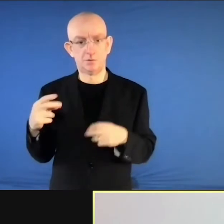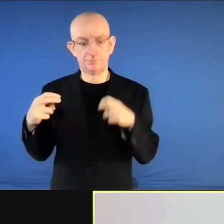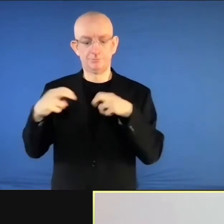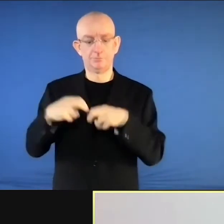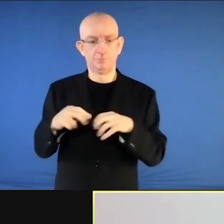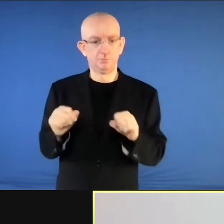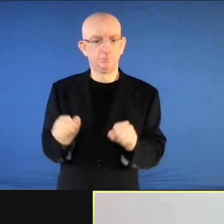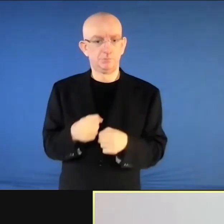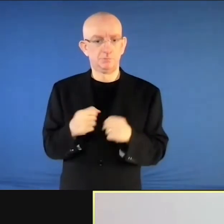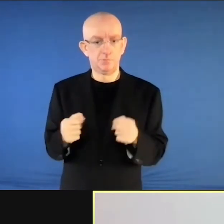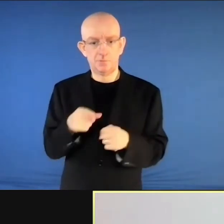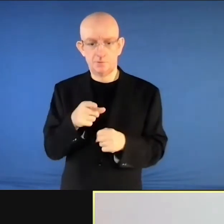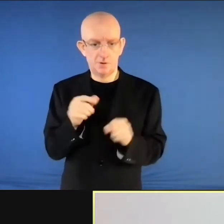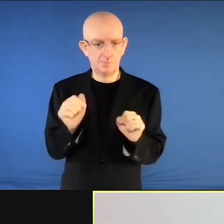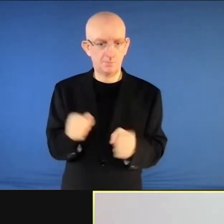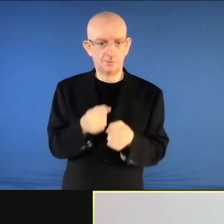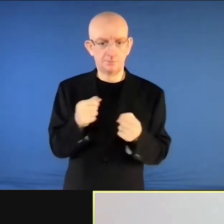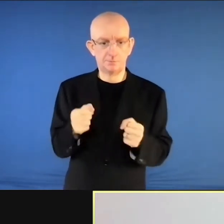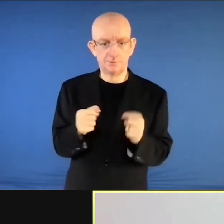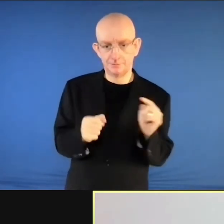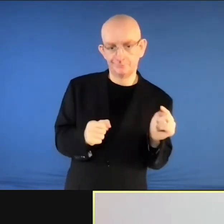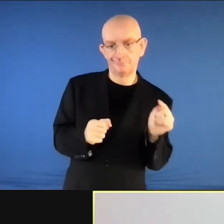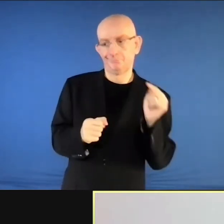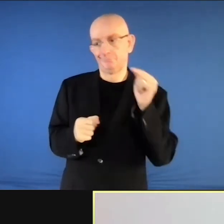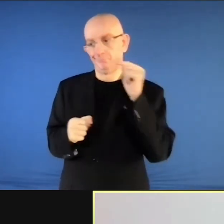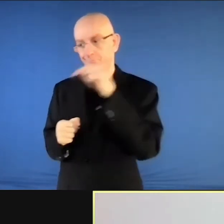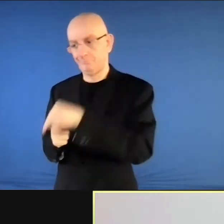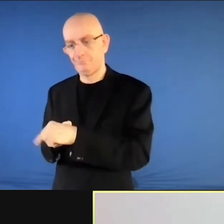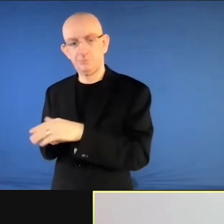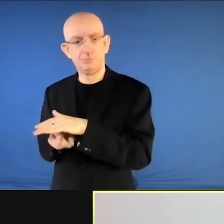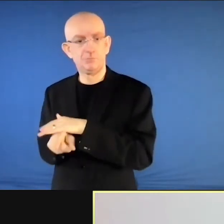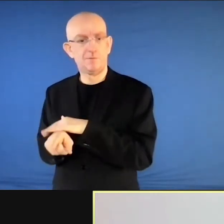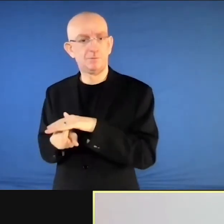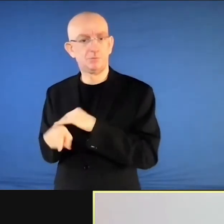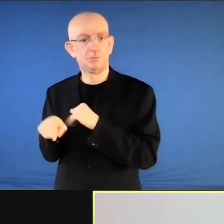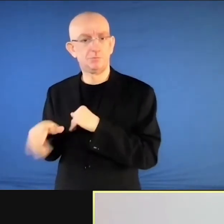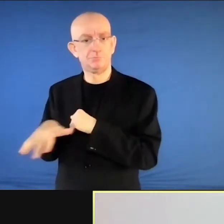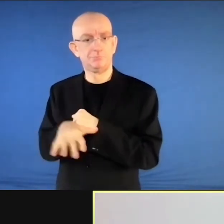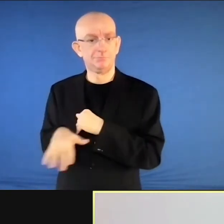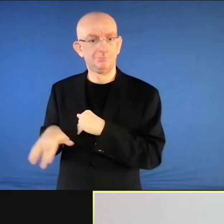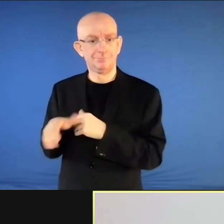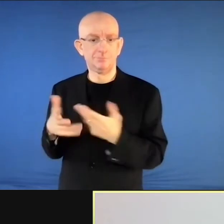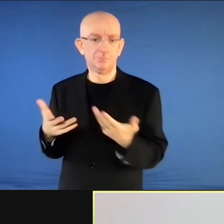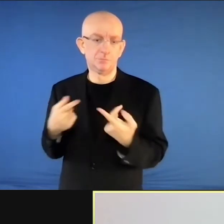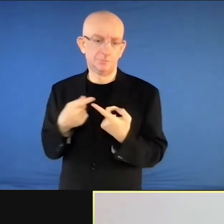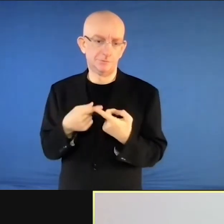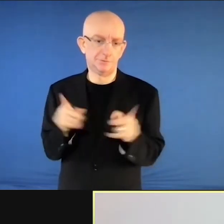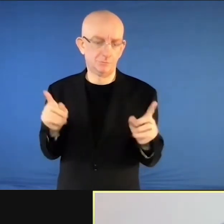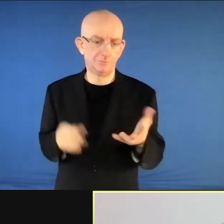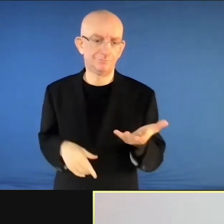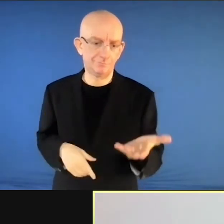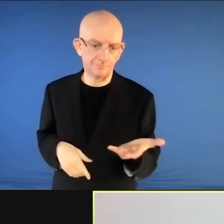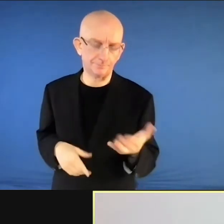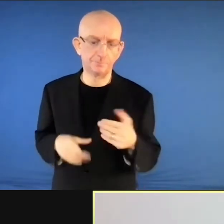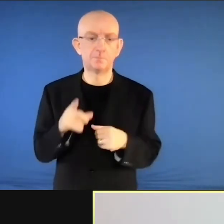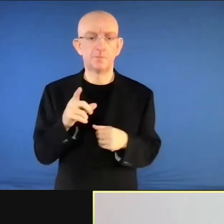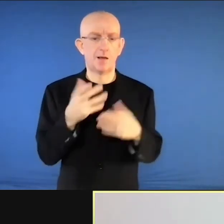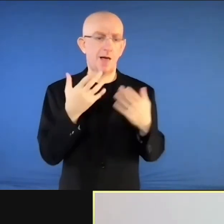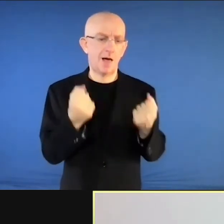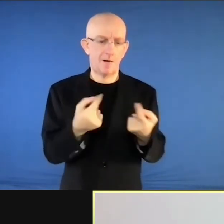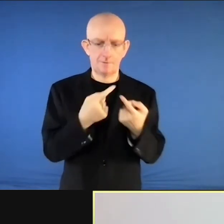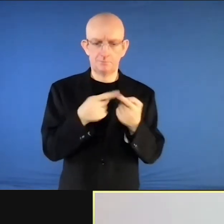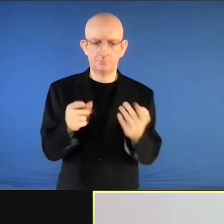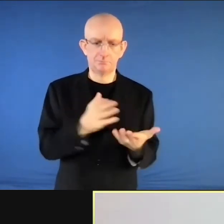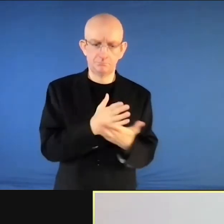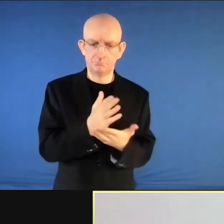thing. But there are ways that outside the people outside Dadaab can come through to the refugees. For